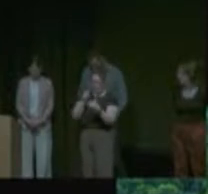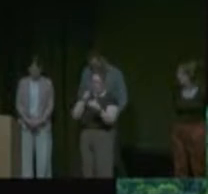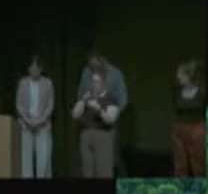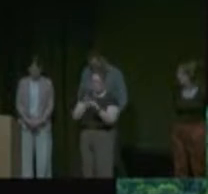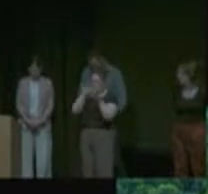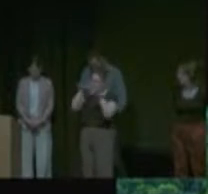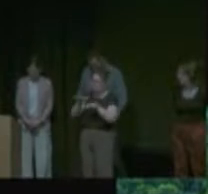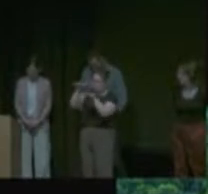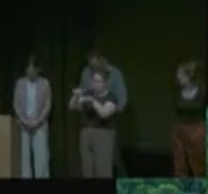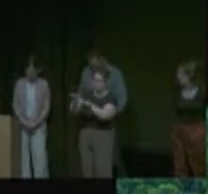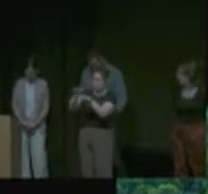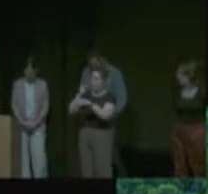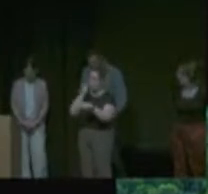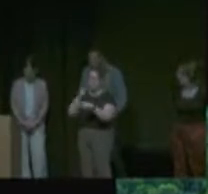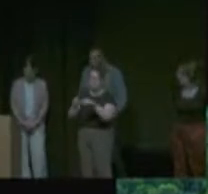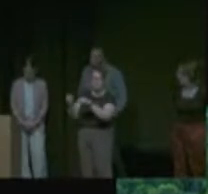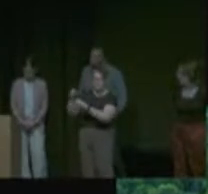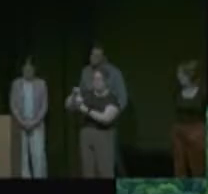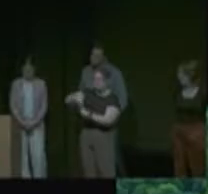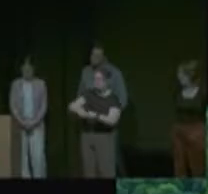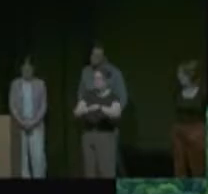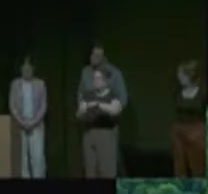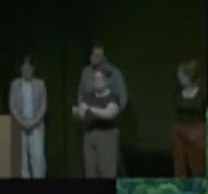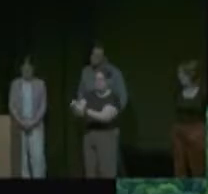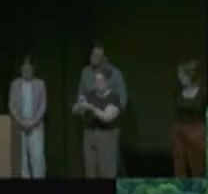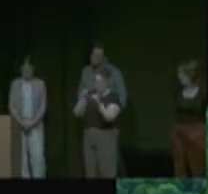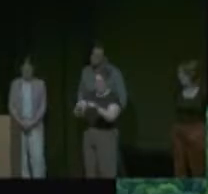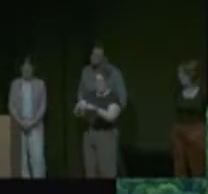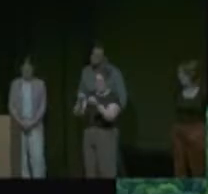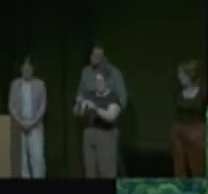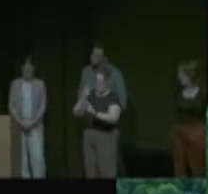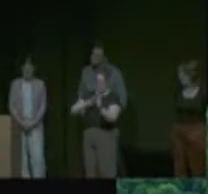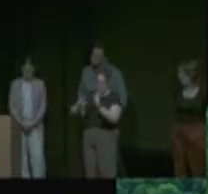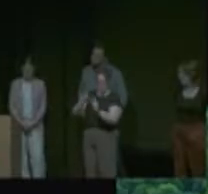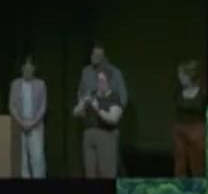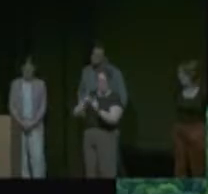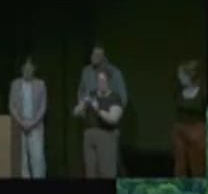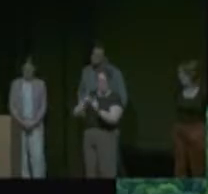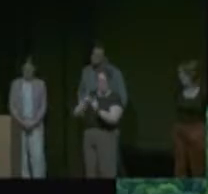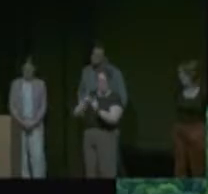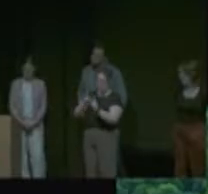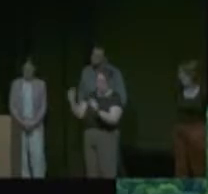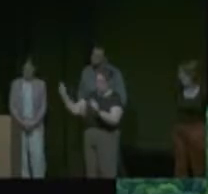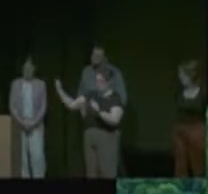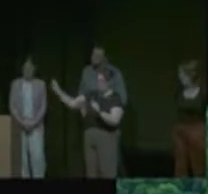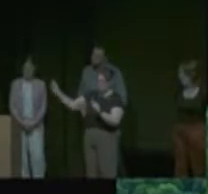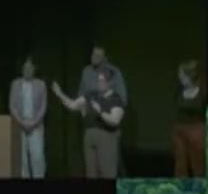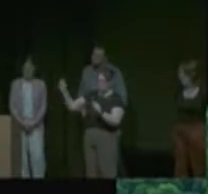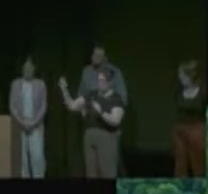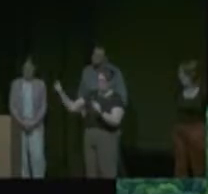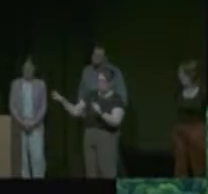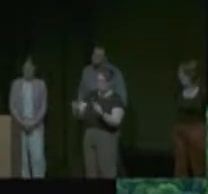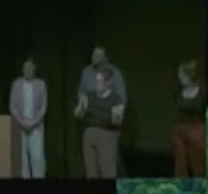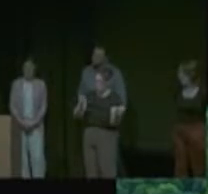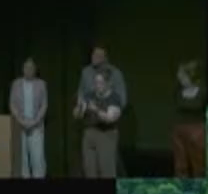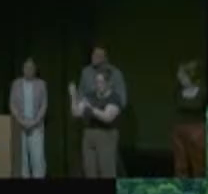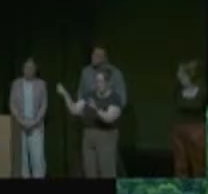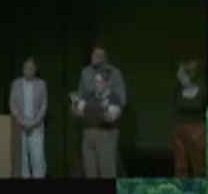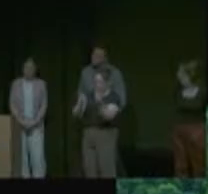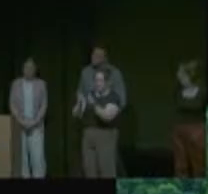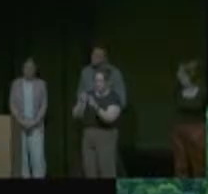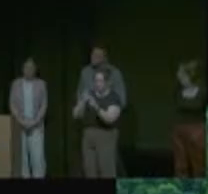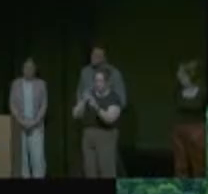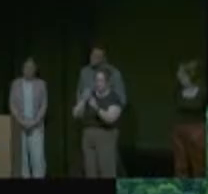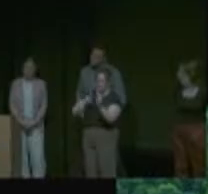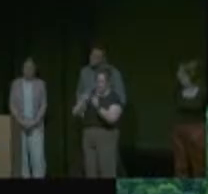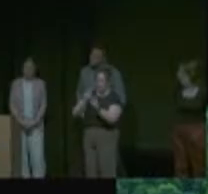the paddling capability of people that travel quite a ways, they're going to come here. So of